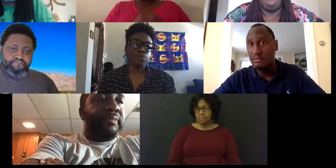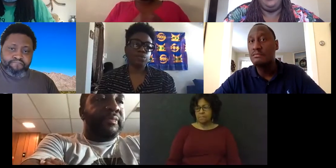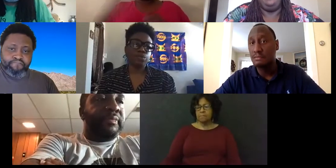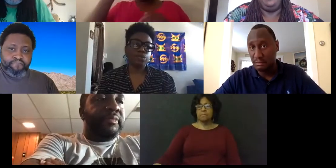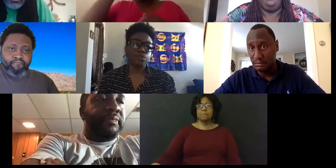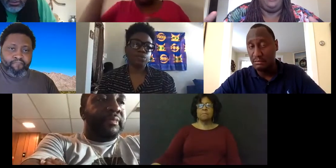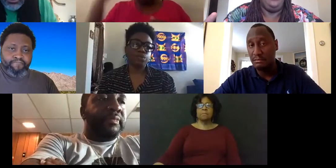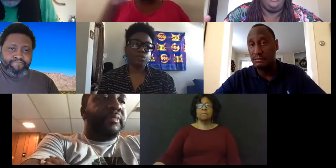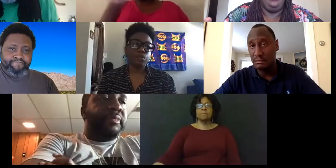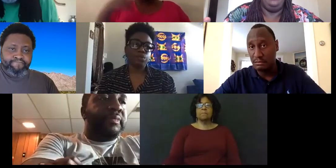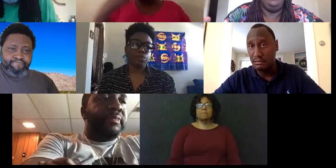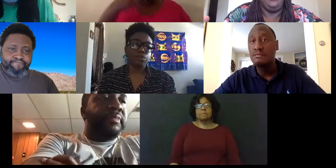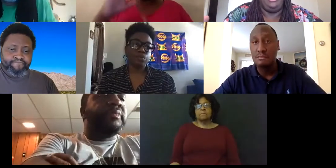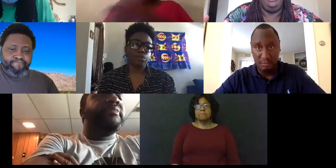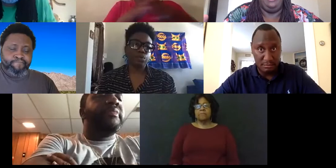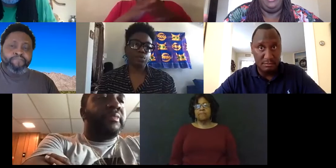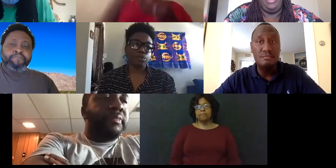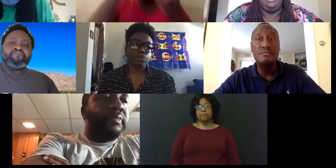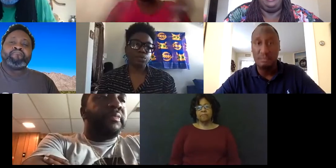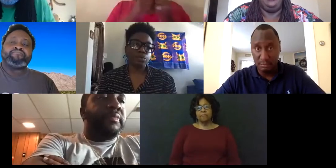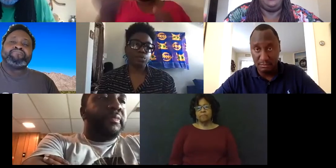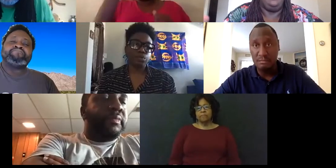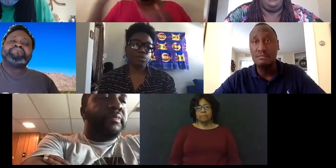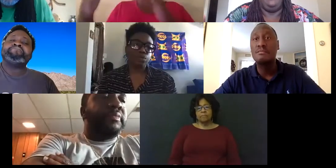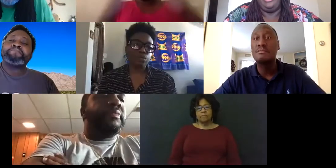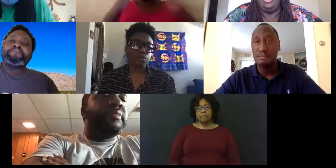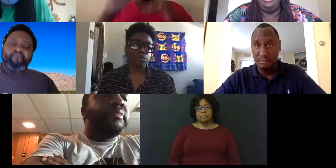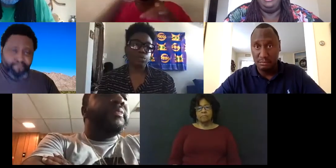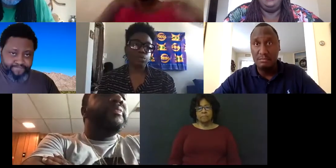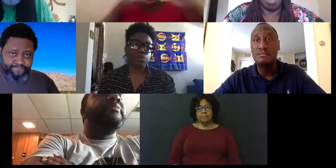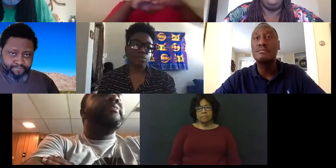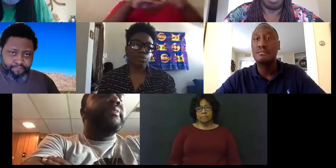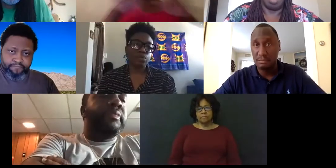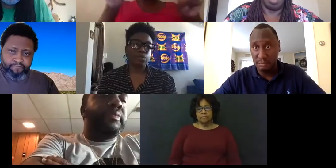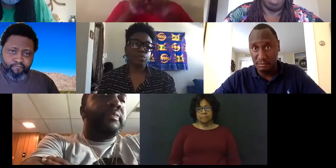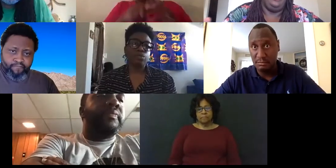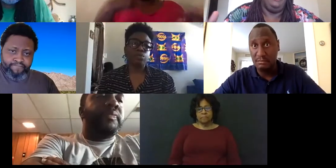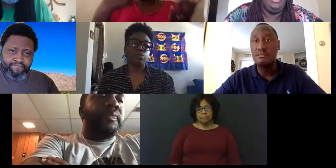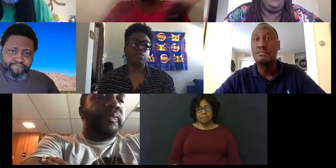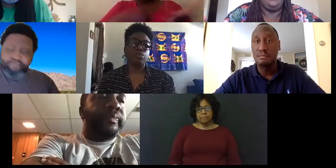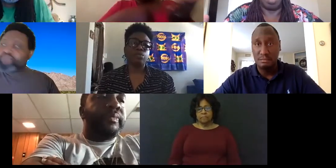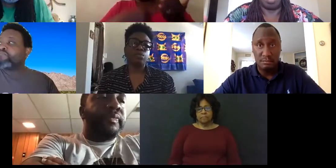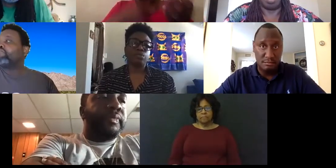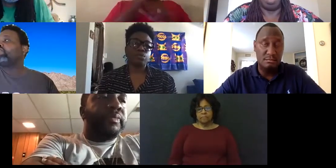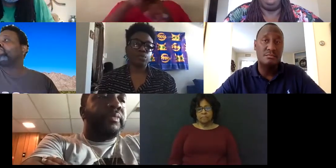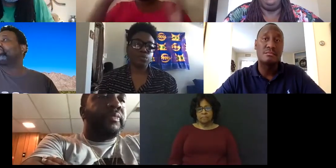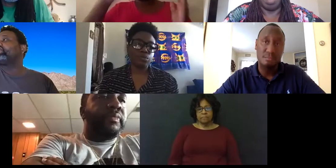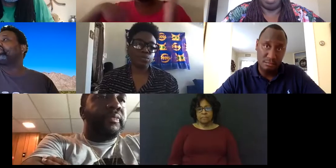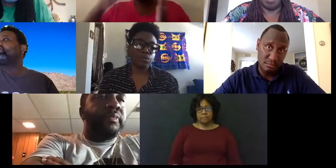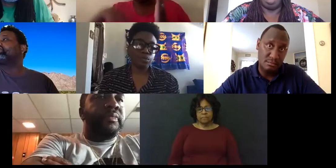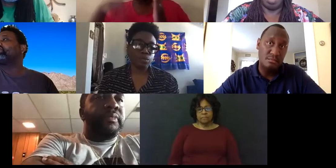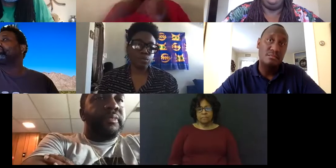sharing information with your white peers who may not have access to those same conversations. Make sure that you're doing the reading, make sure that you